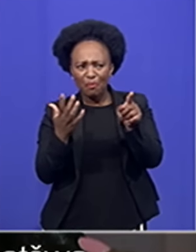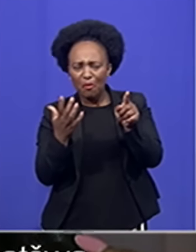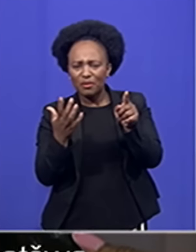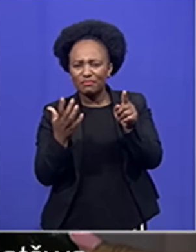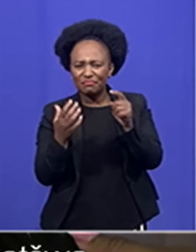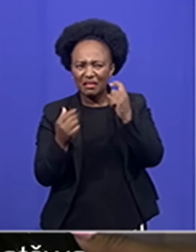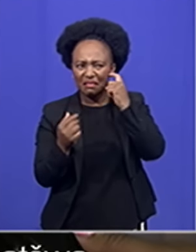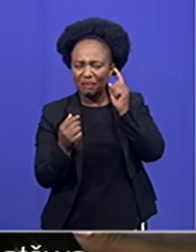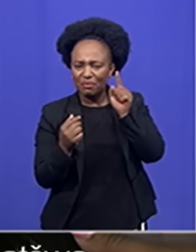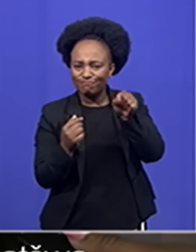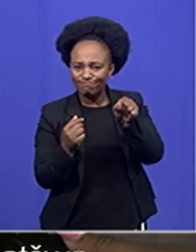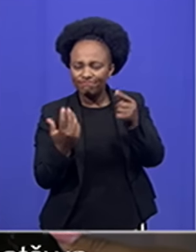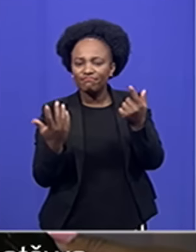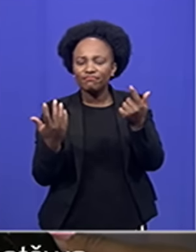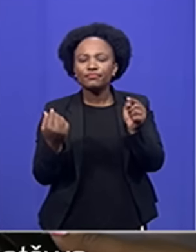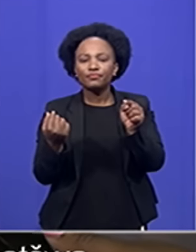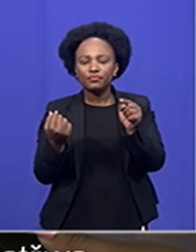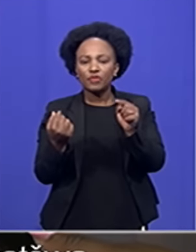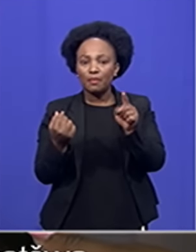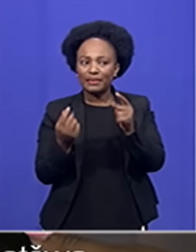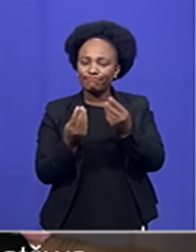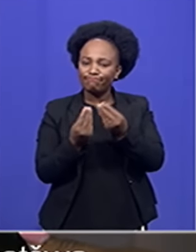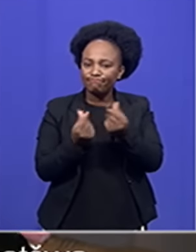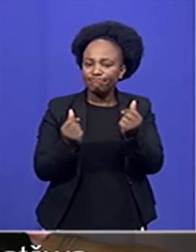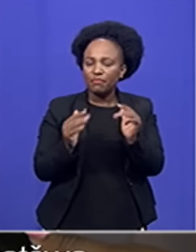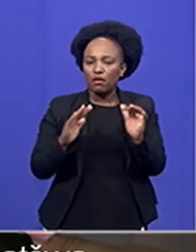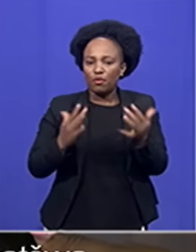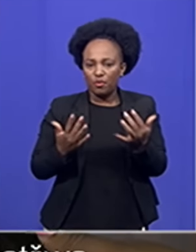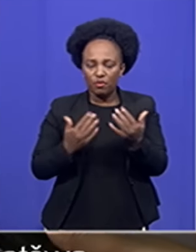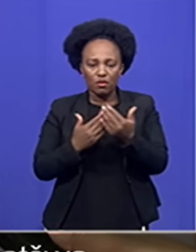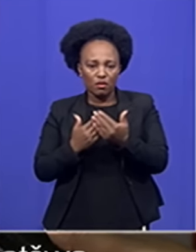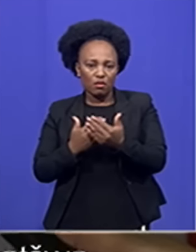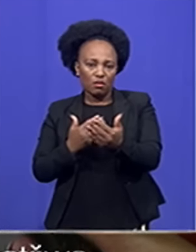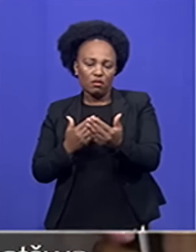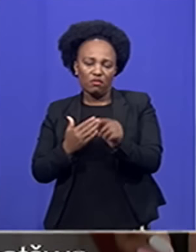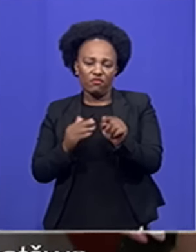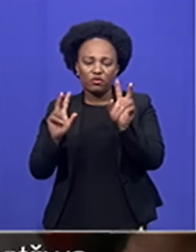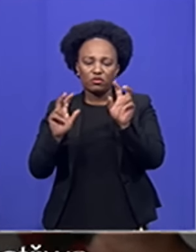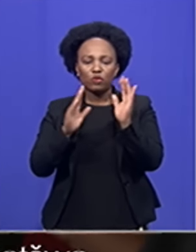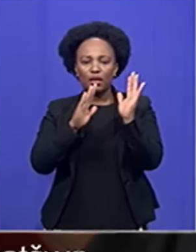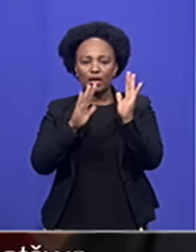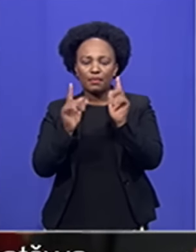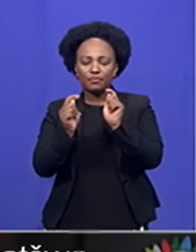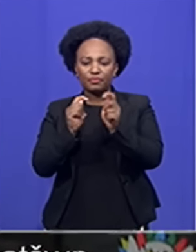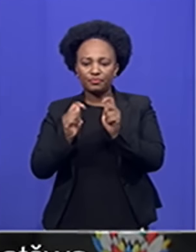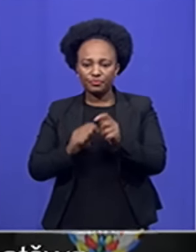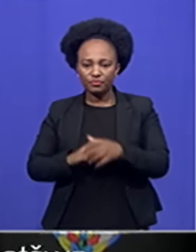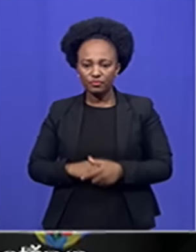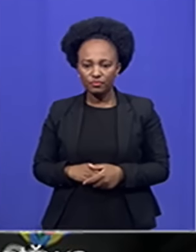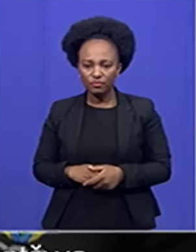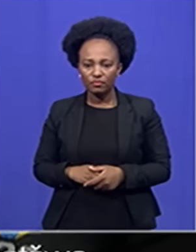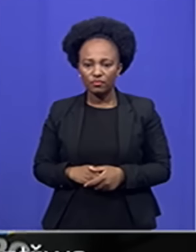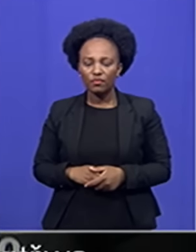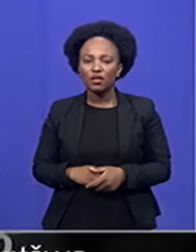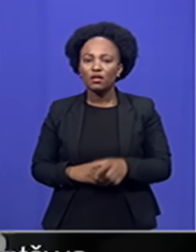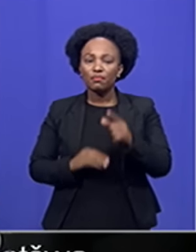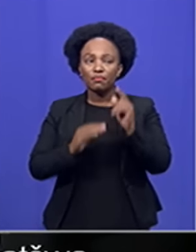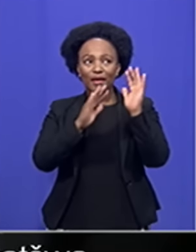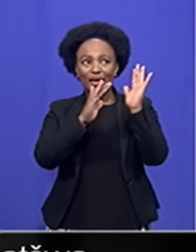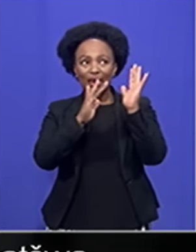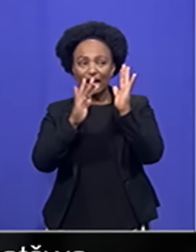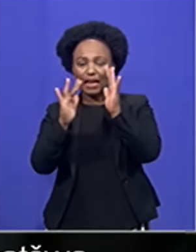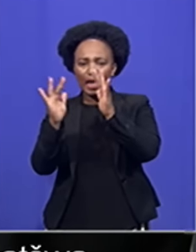ka ntselentseng yang ebile ba bona ile gore go tshwanetse go dirwe eng teba le merero ya climate change ipya ga se tša phetogo ya lerata di mafela